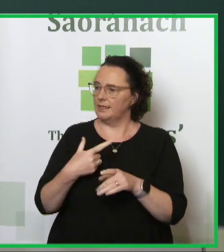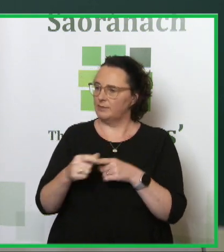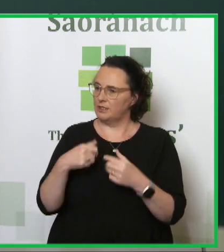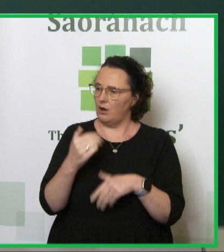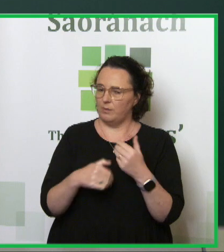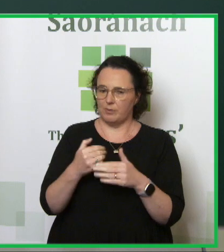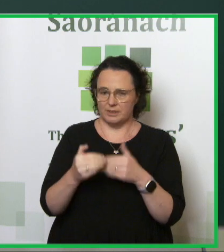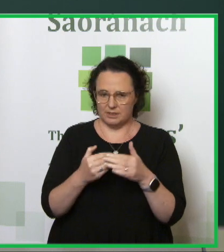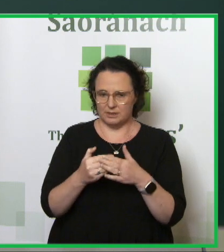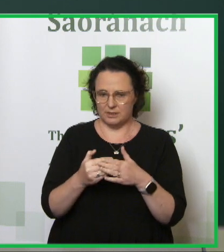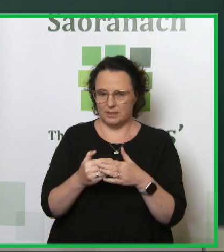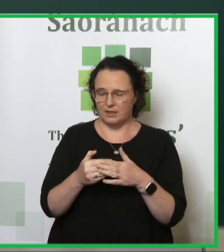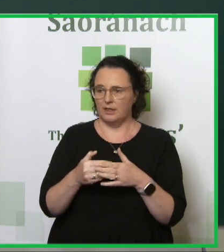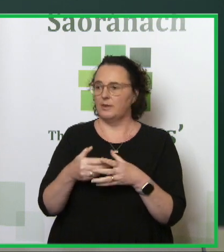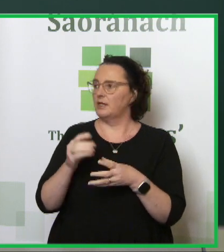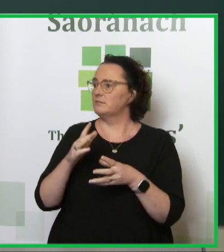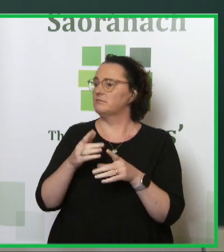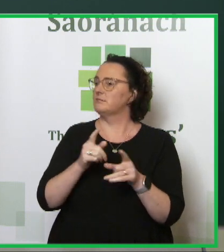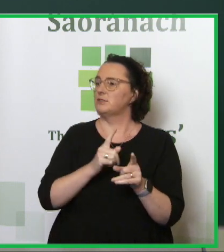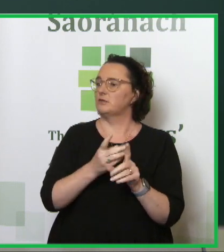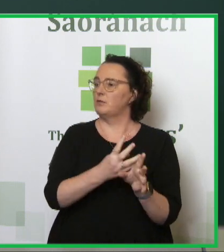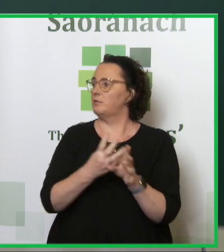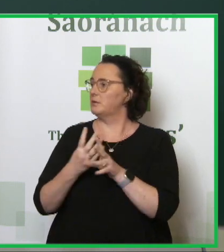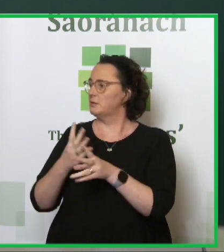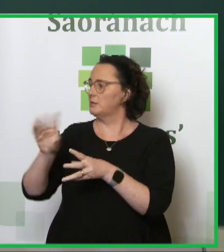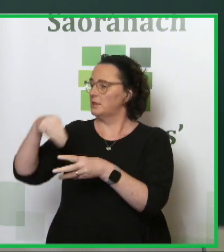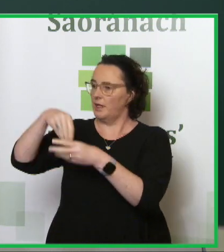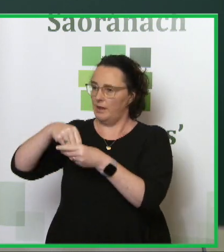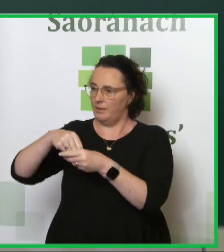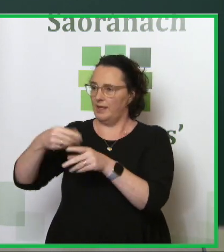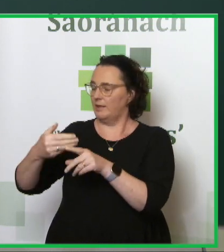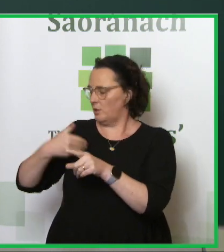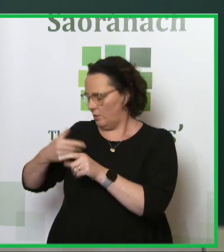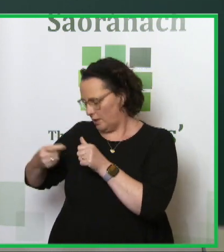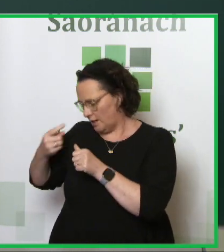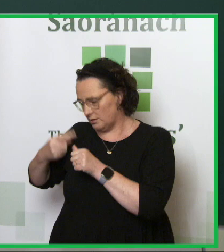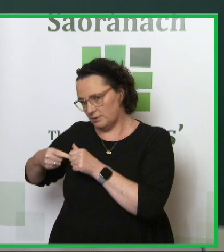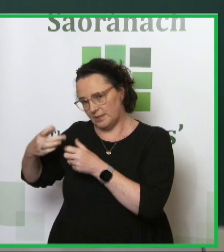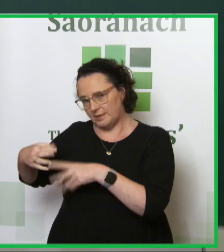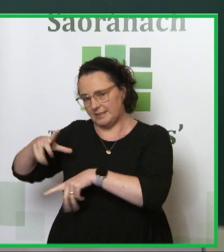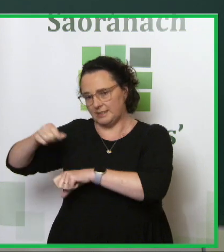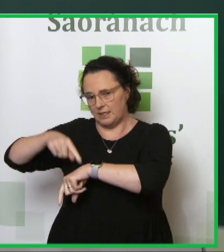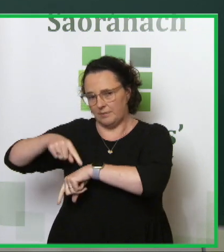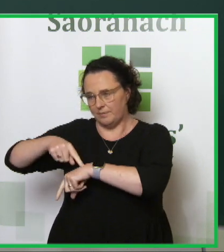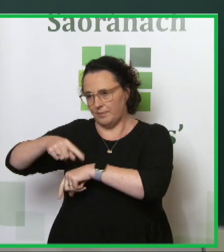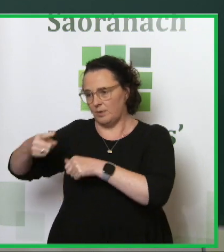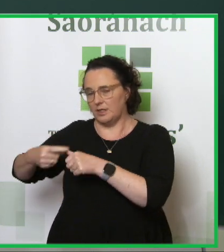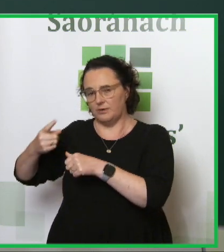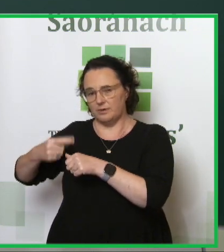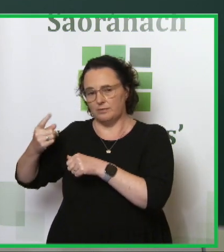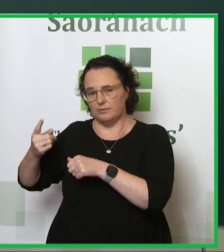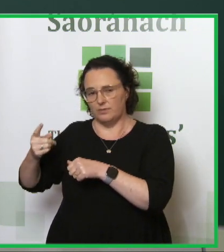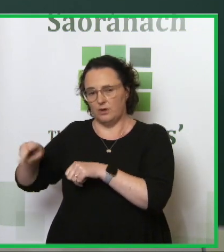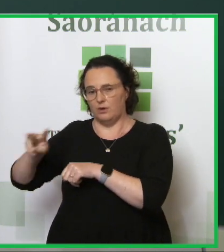We'll then get you to cast your votes into the ballot box, and we'll go behind the scenes to count the results, which is going to take some time. We'll count those results